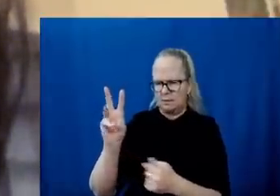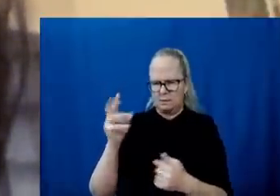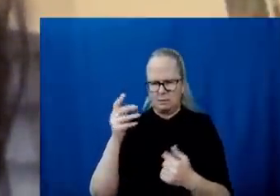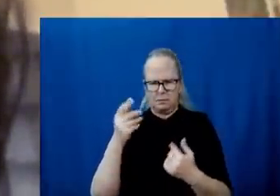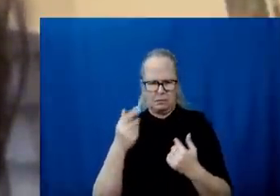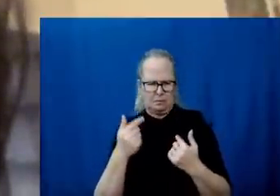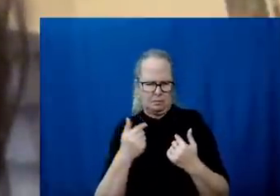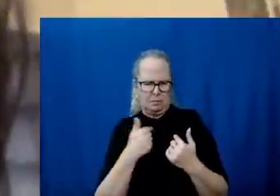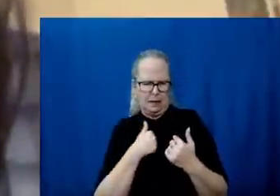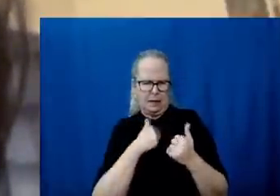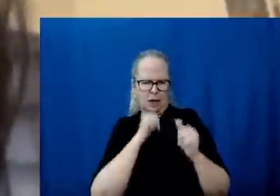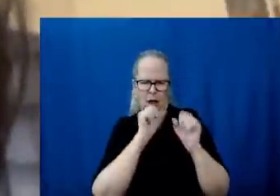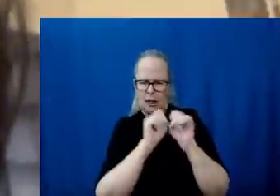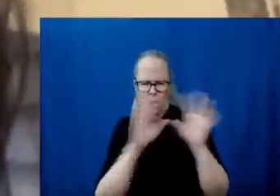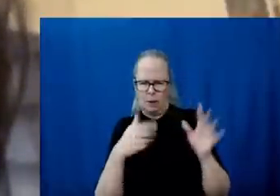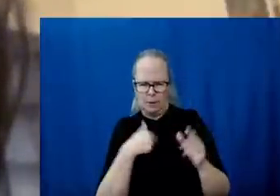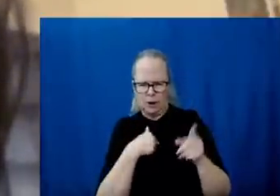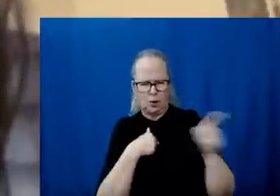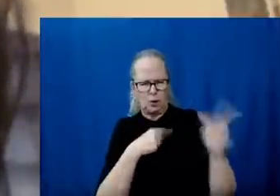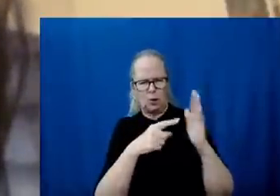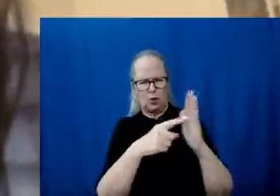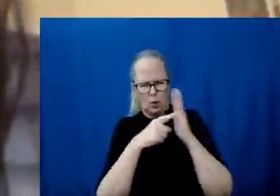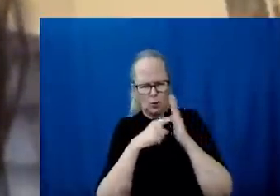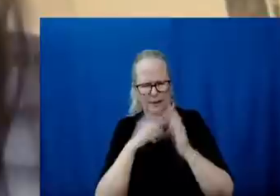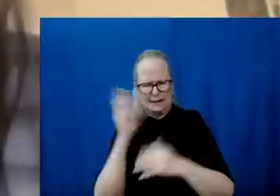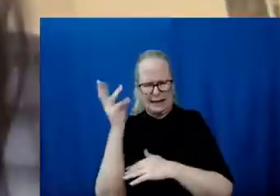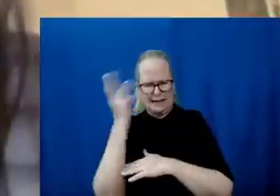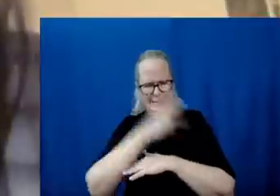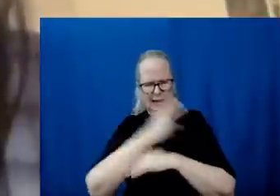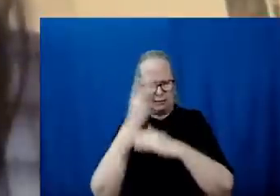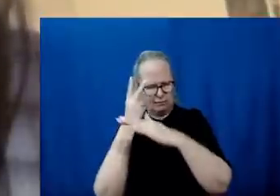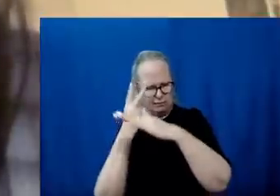showed that you had a 6-day